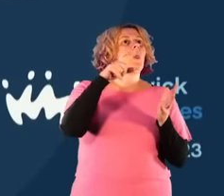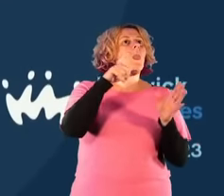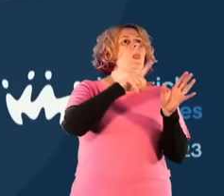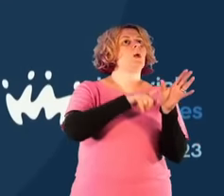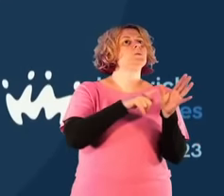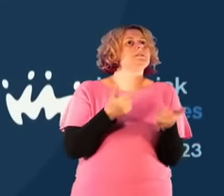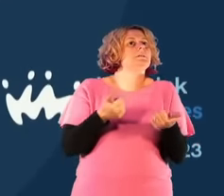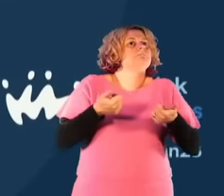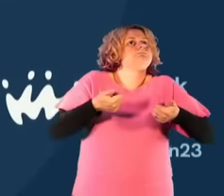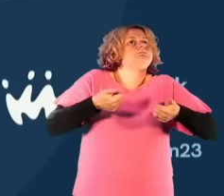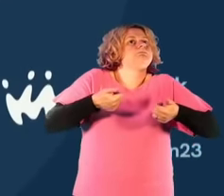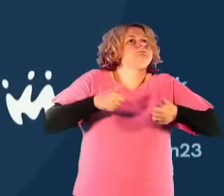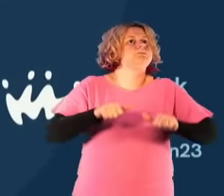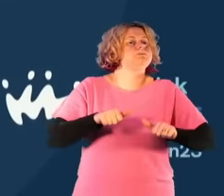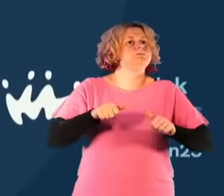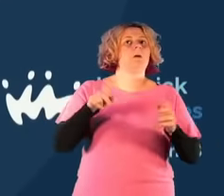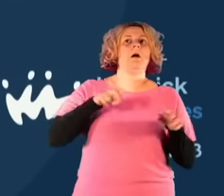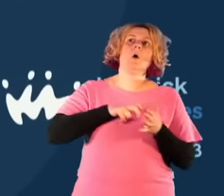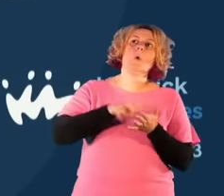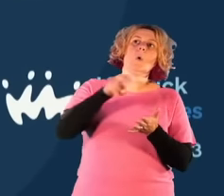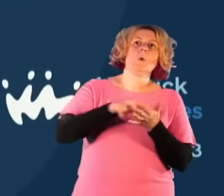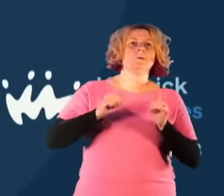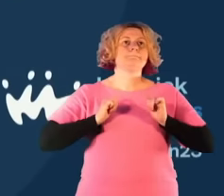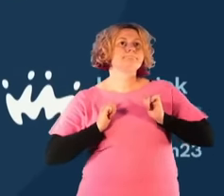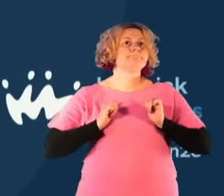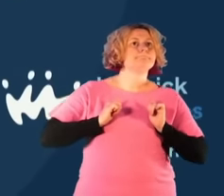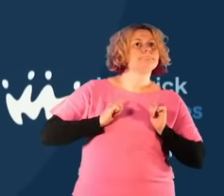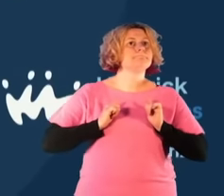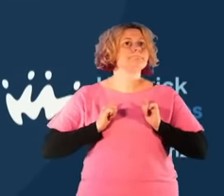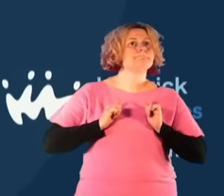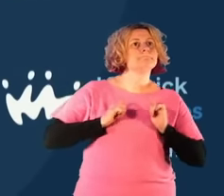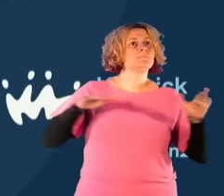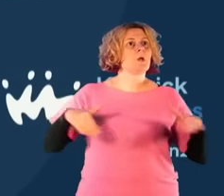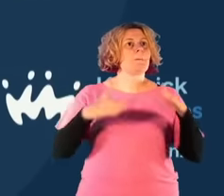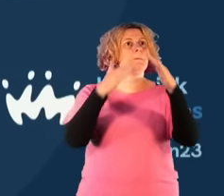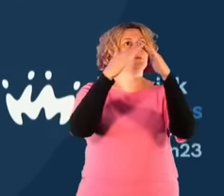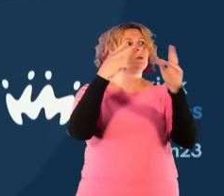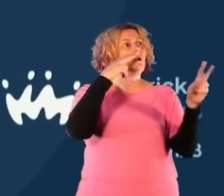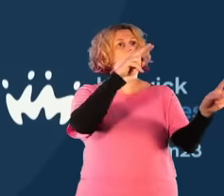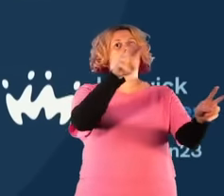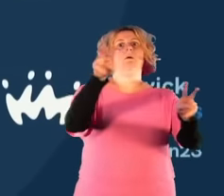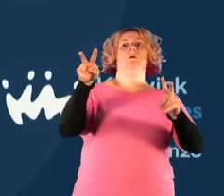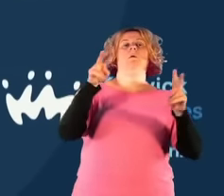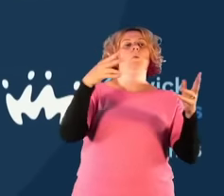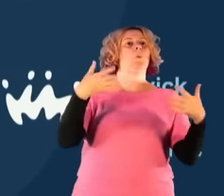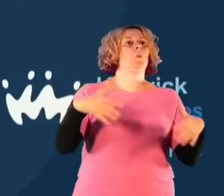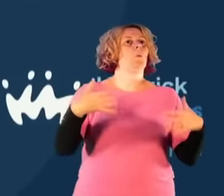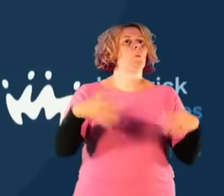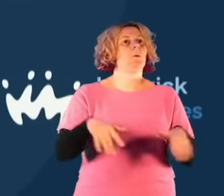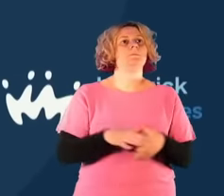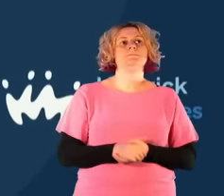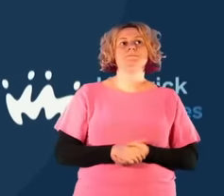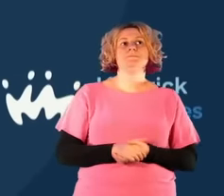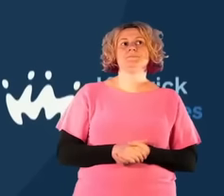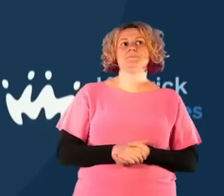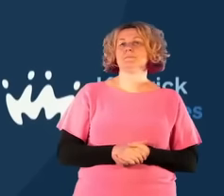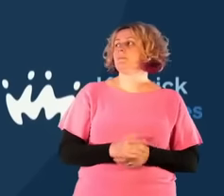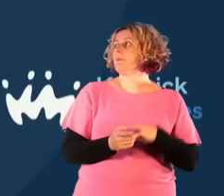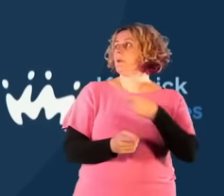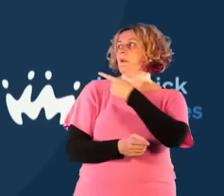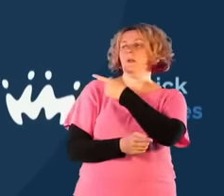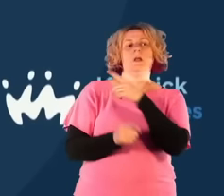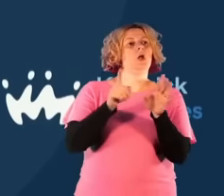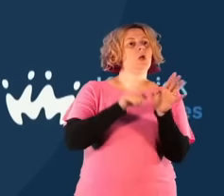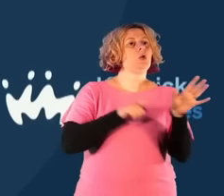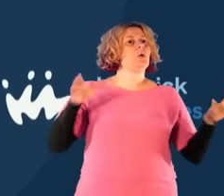finally made it up to the mountain with some friends. Looks like they've got a good view from up there. I think this one is from the youth team. He